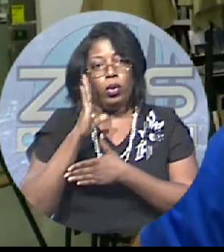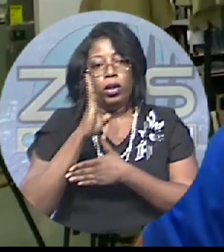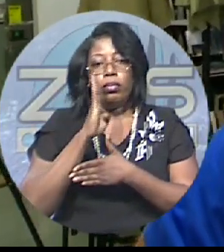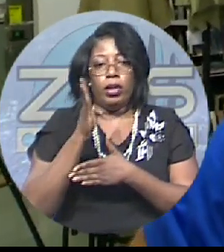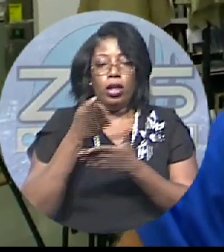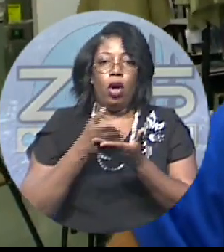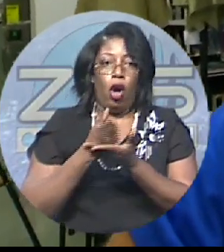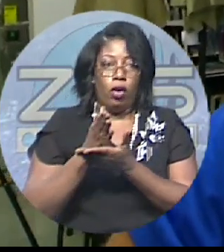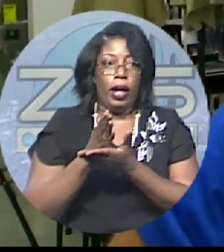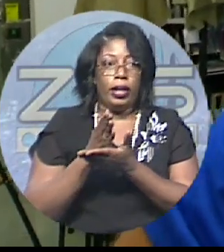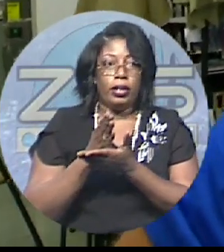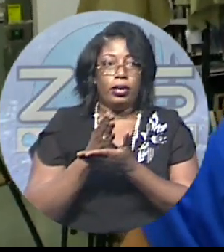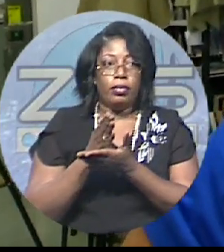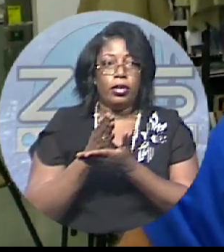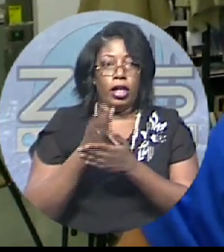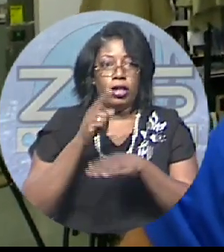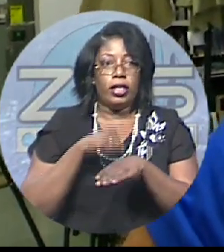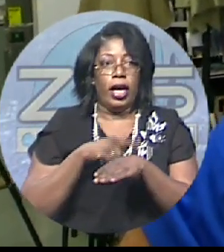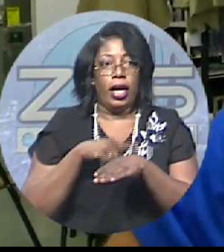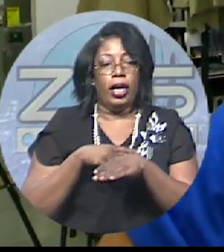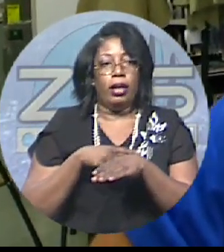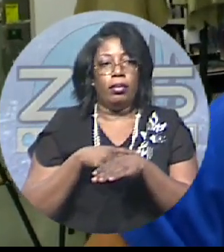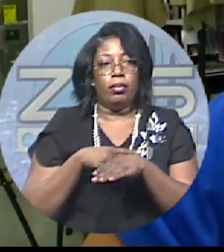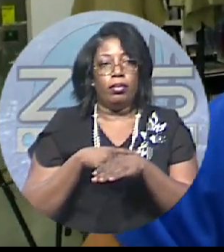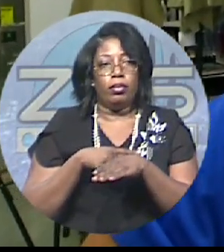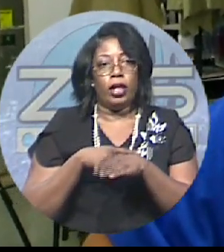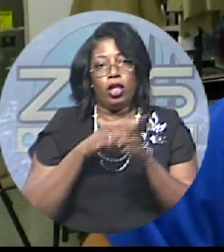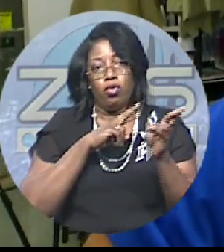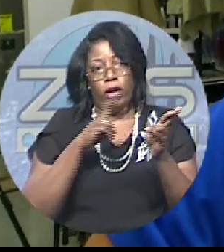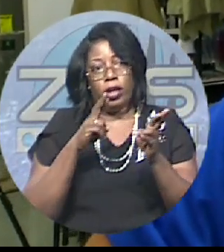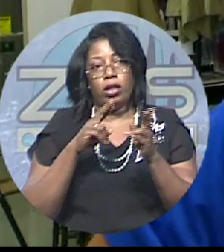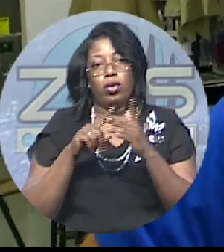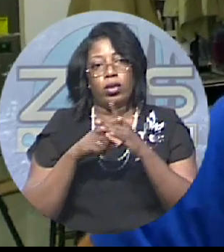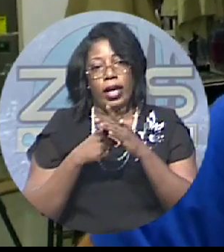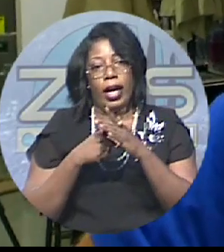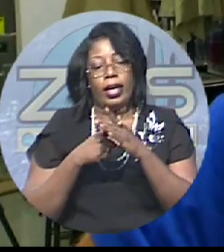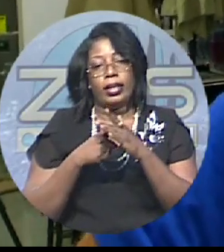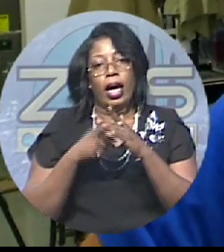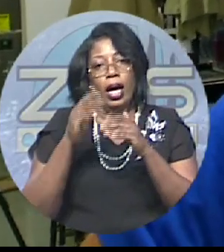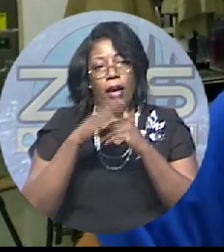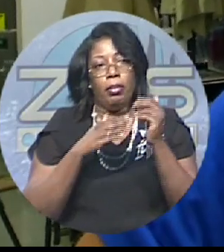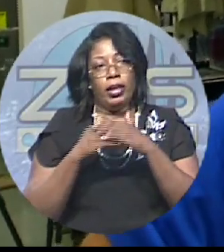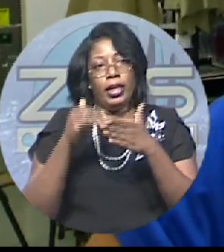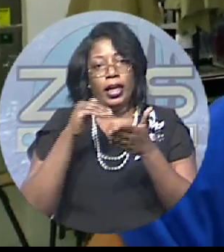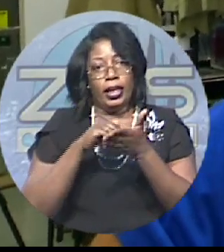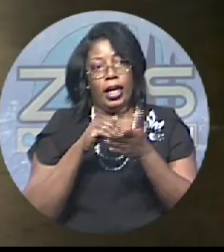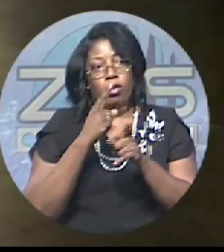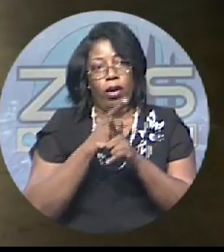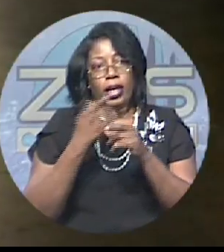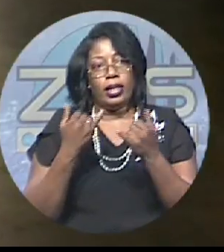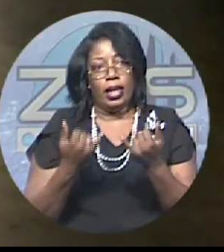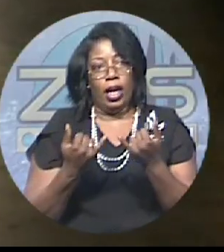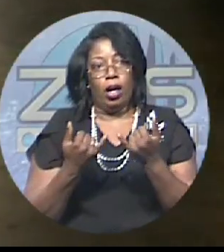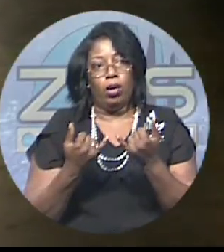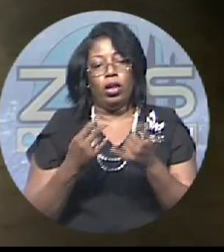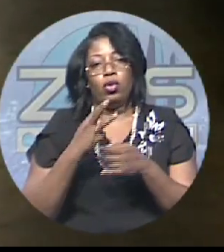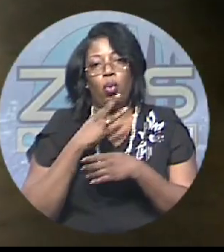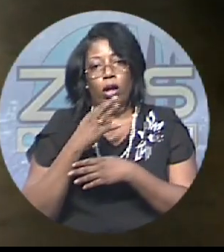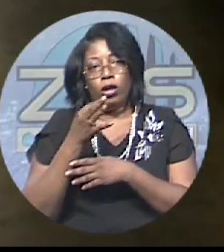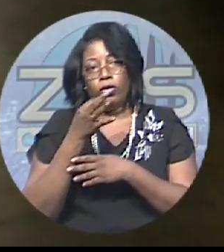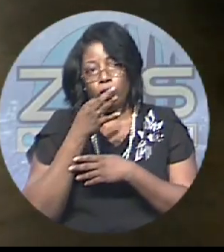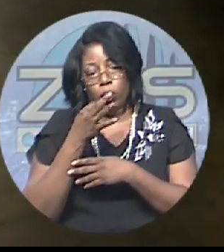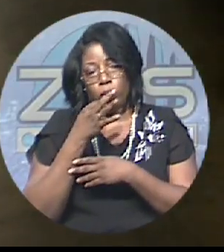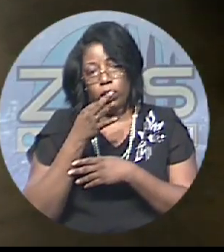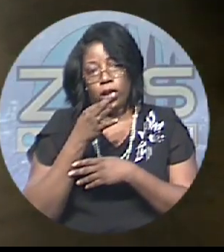time everybody gets going with the building part of it. A lot of it right now is, you know, water, food,